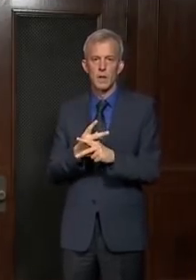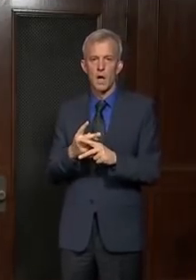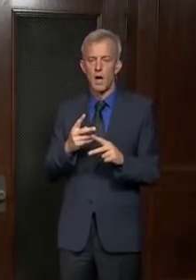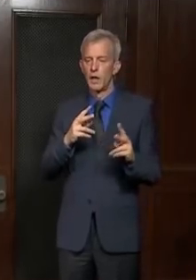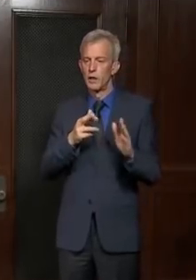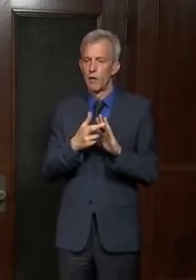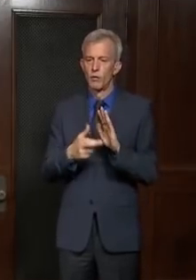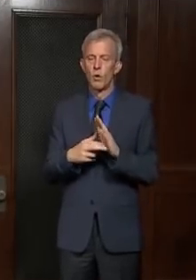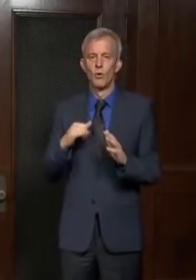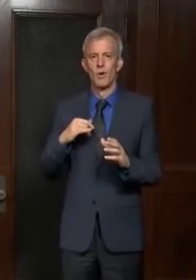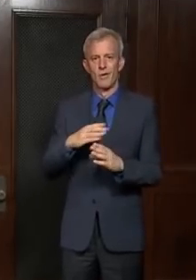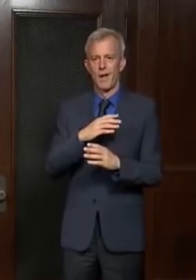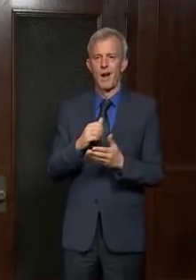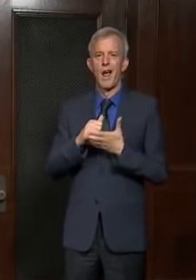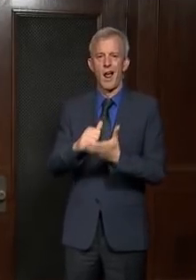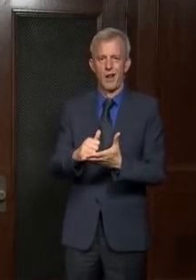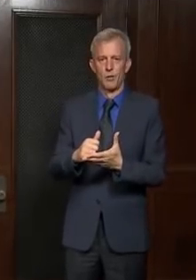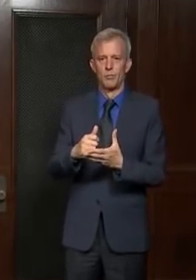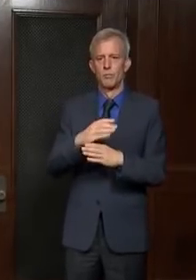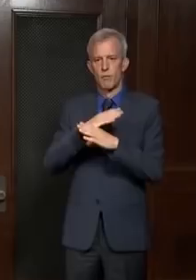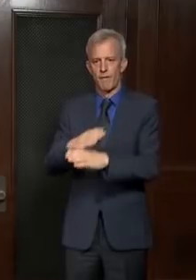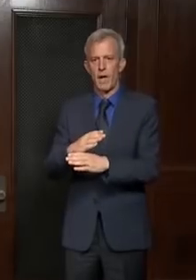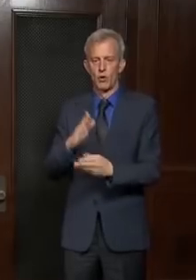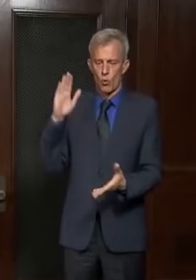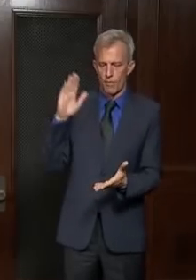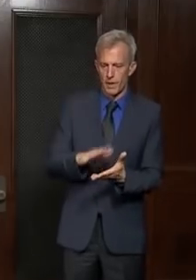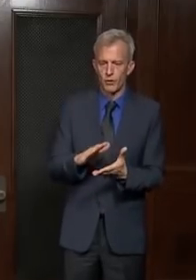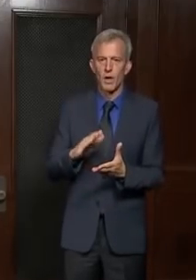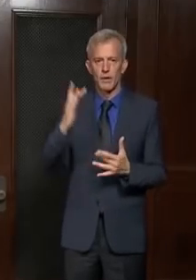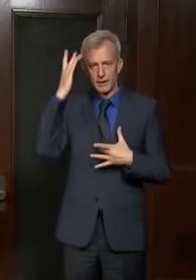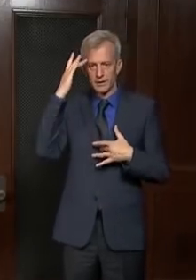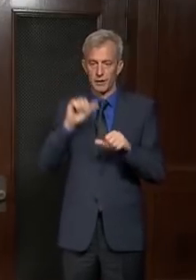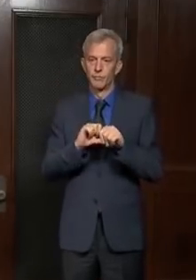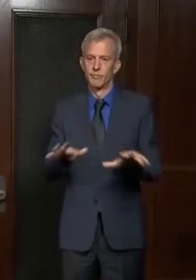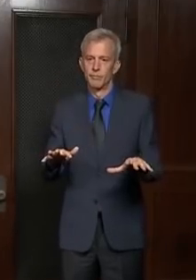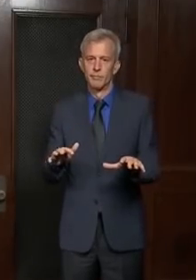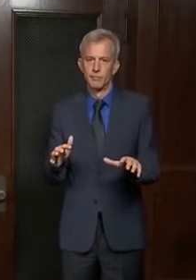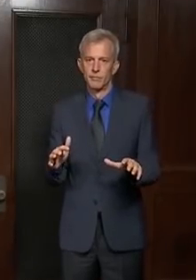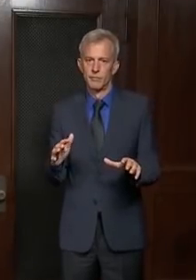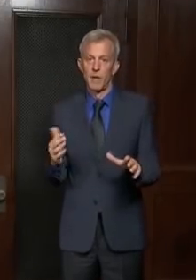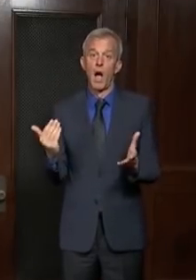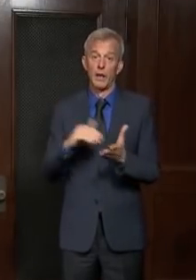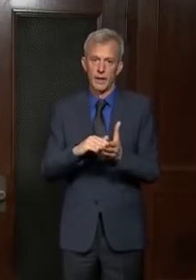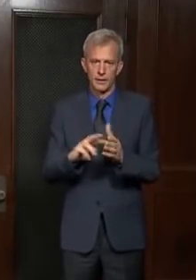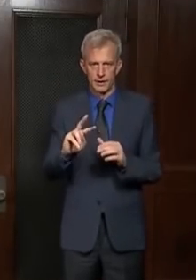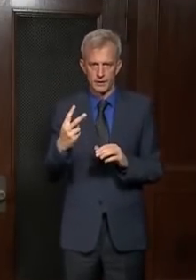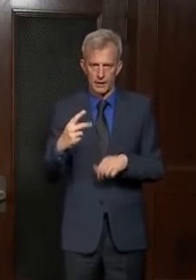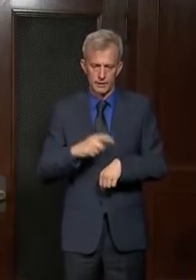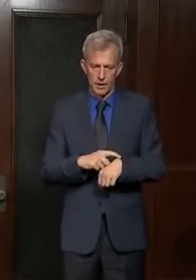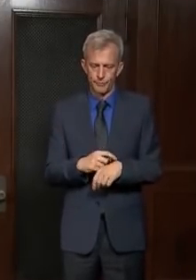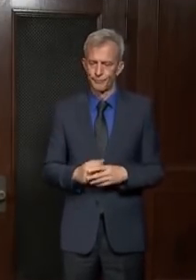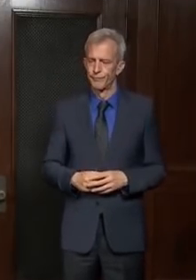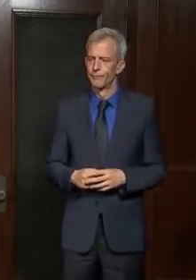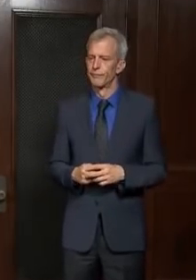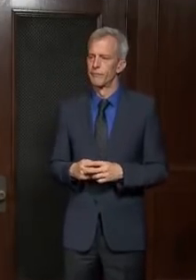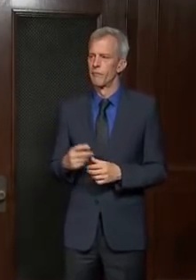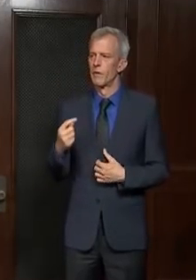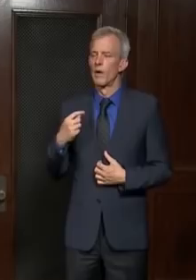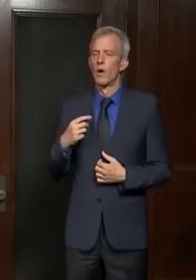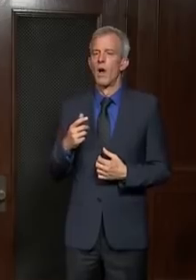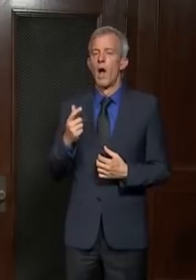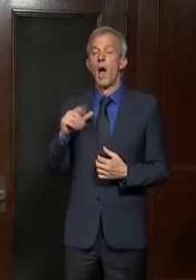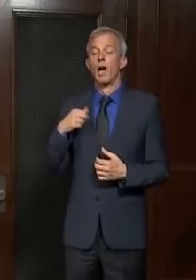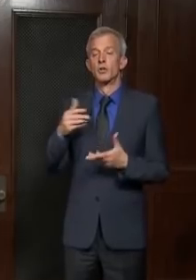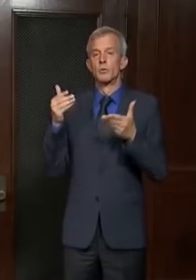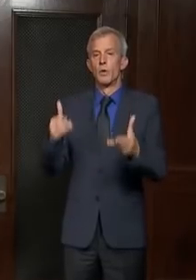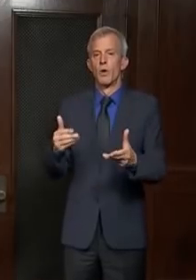or mitigating its resurgence. As we move forward, data and evidence will guide every one of our decisions. And I